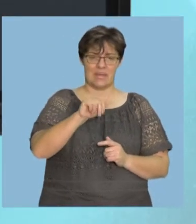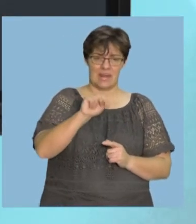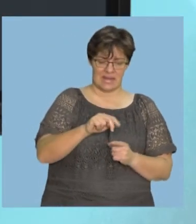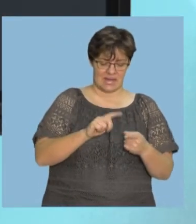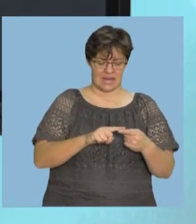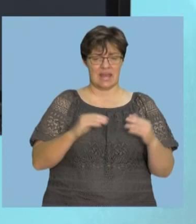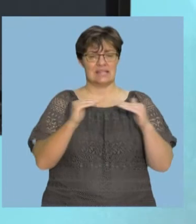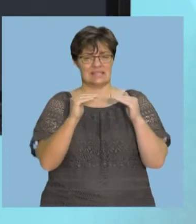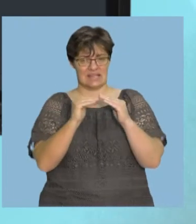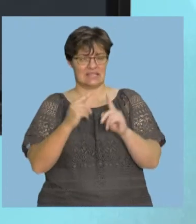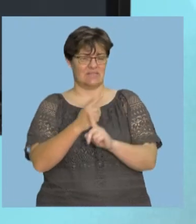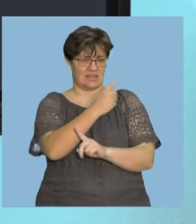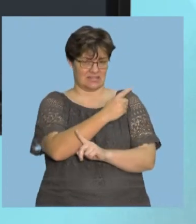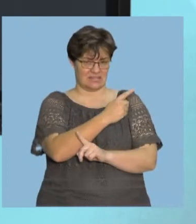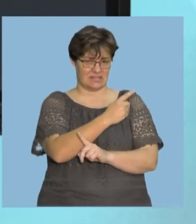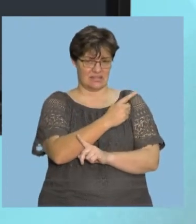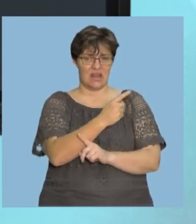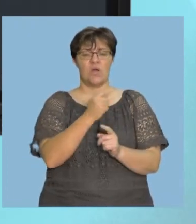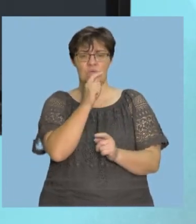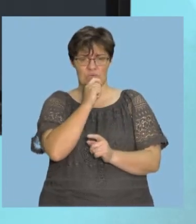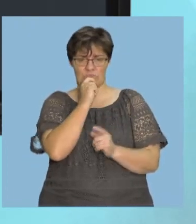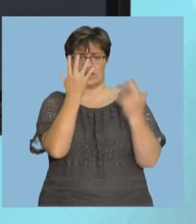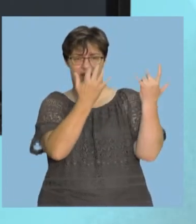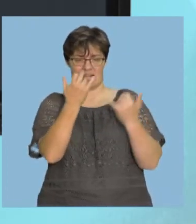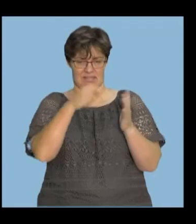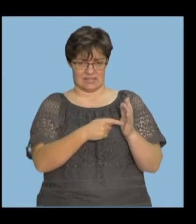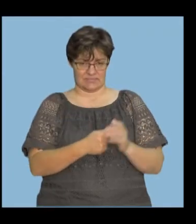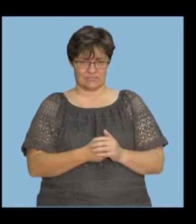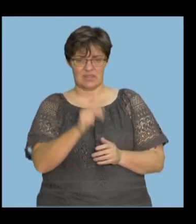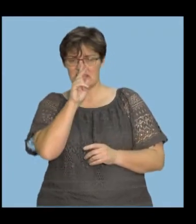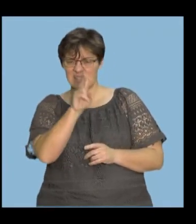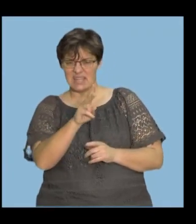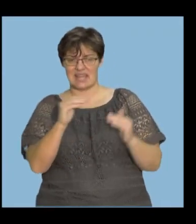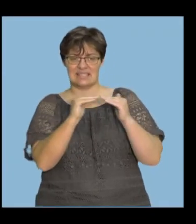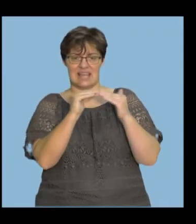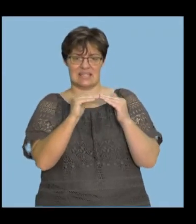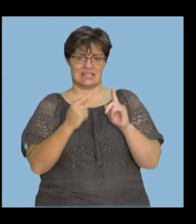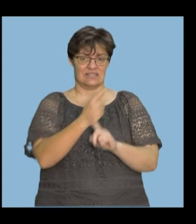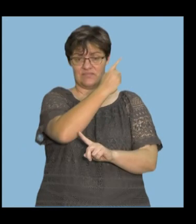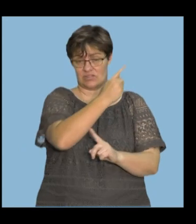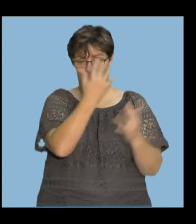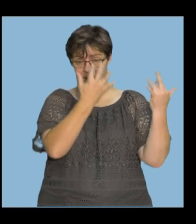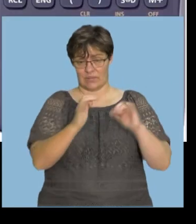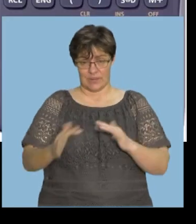standard deviation, those can be calculated using a calculator. Let's see how we can calculate the standard deviation.